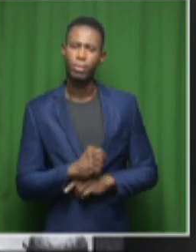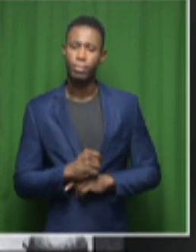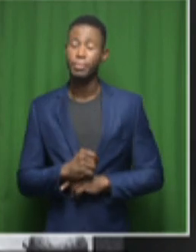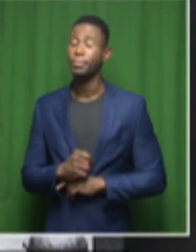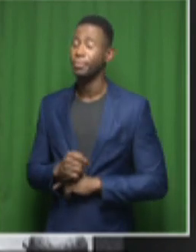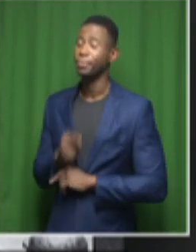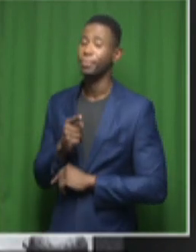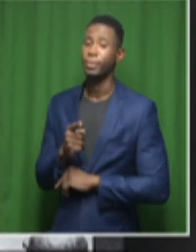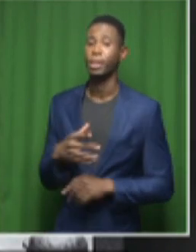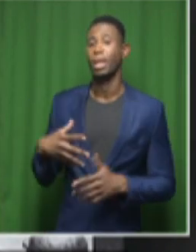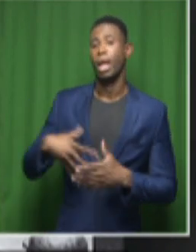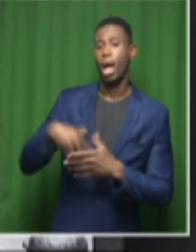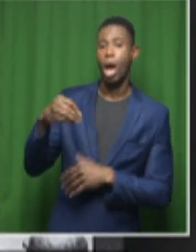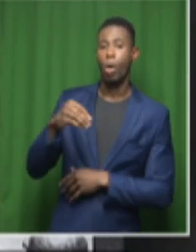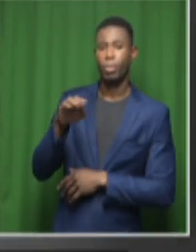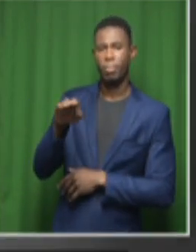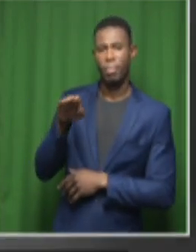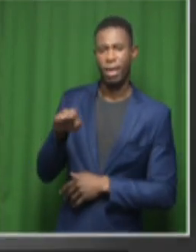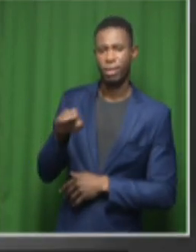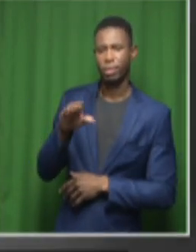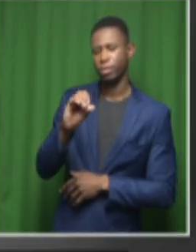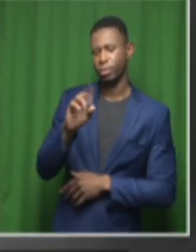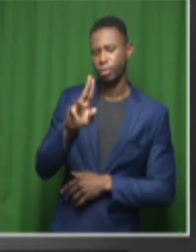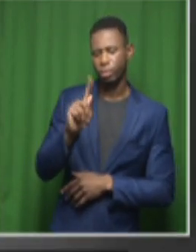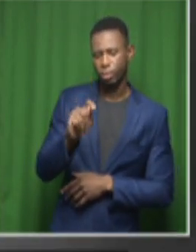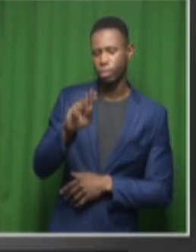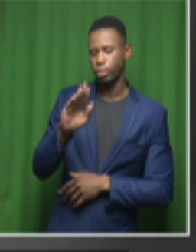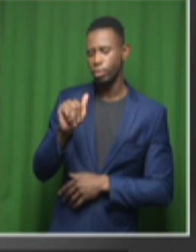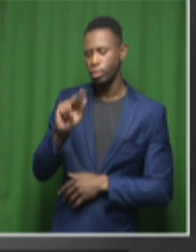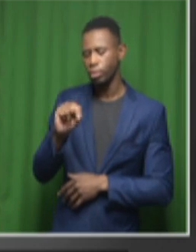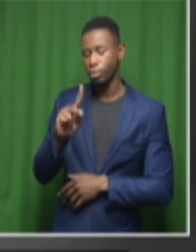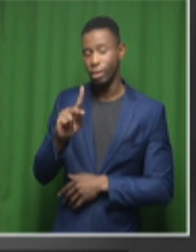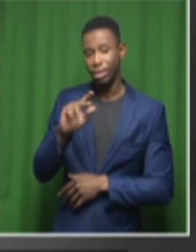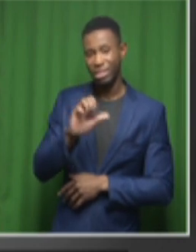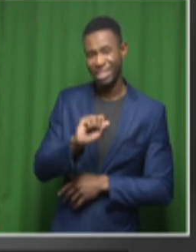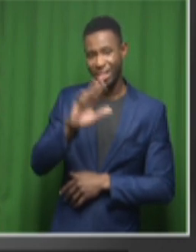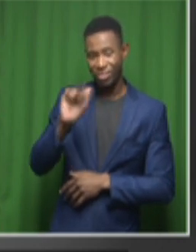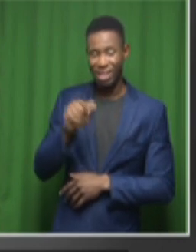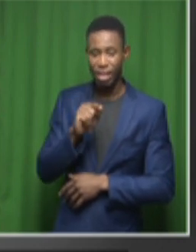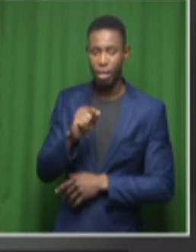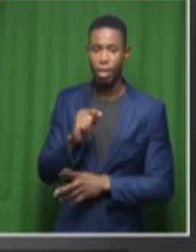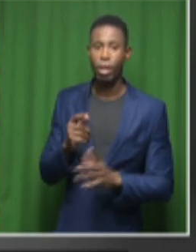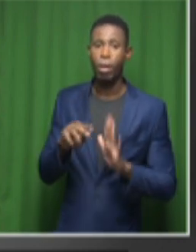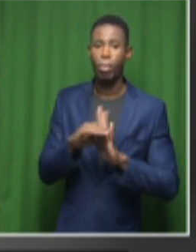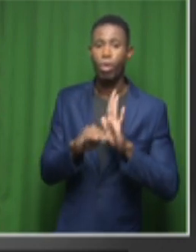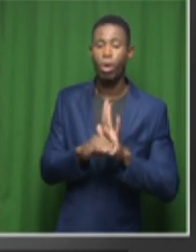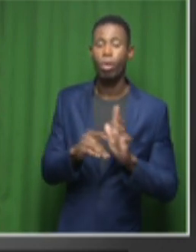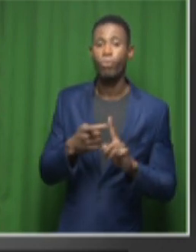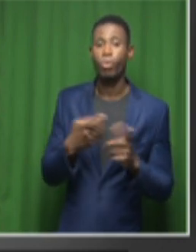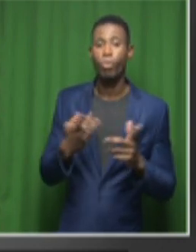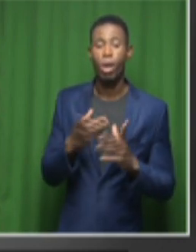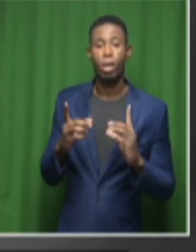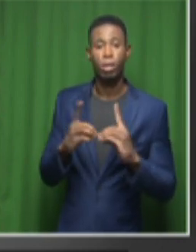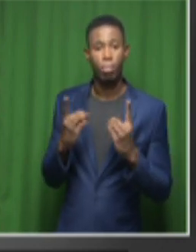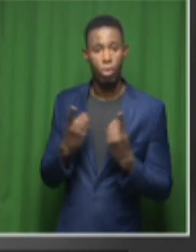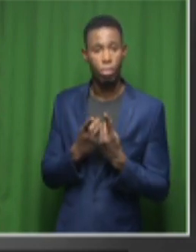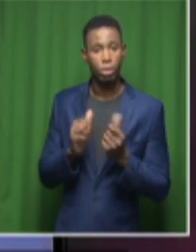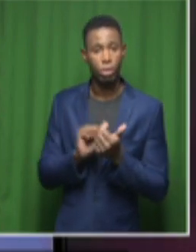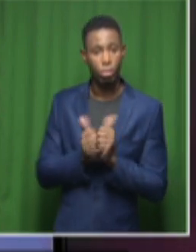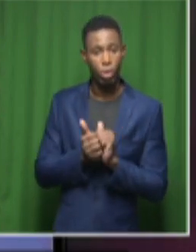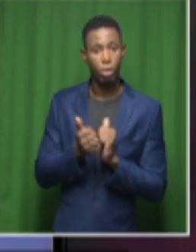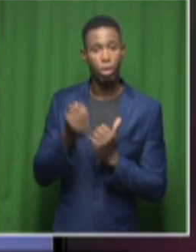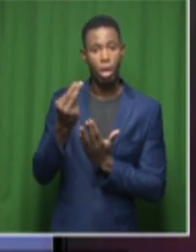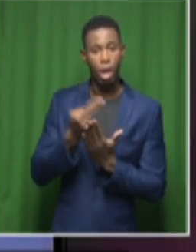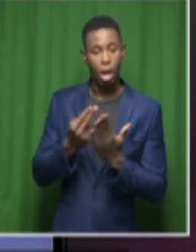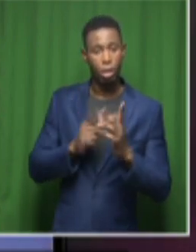interesting project or program of the Department of Sports, Arts and Culture. Funny enough, it was in the white paper on culture